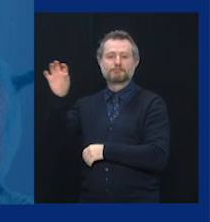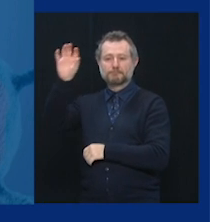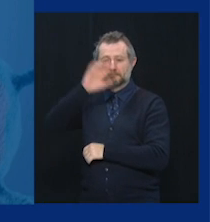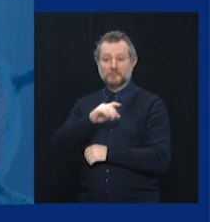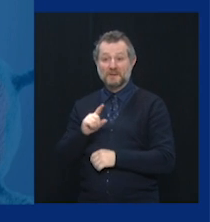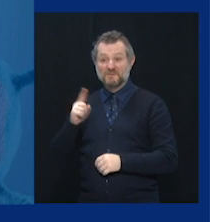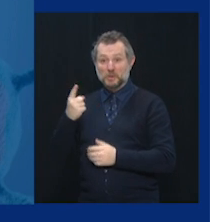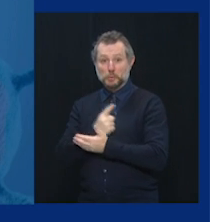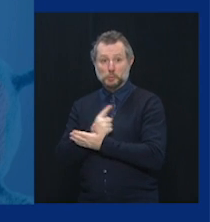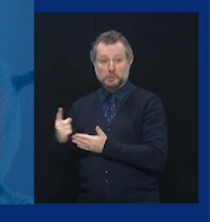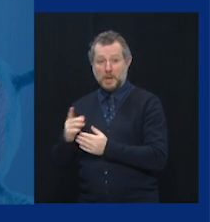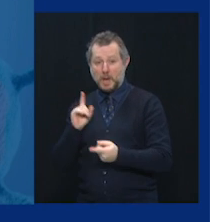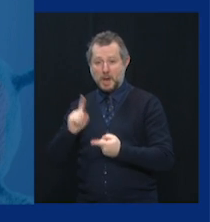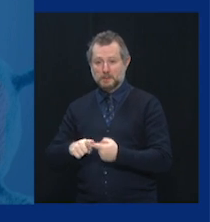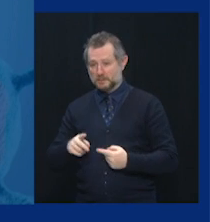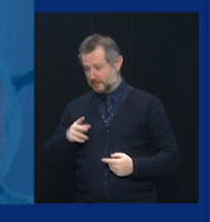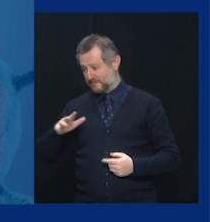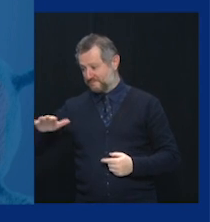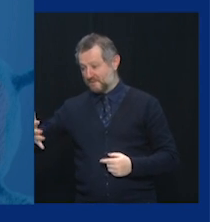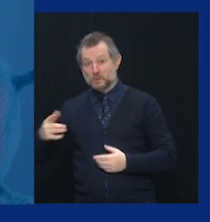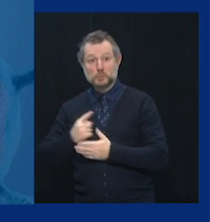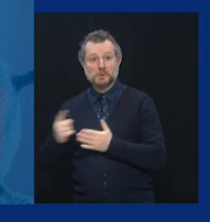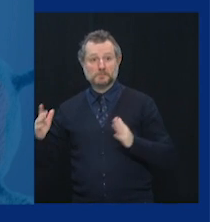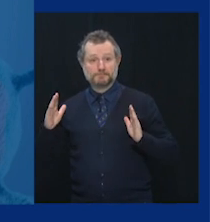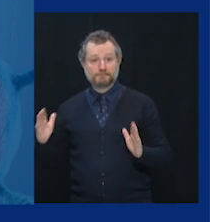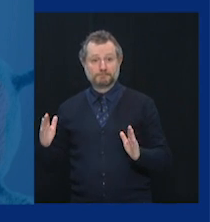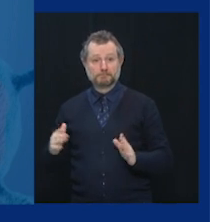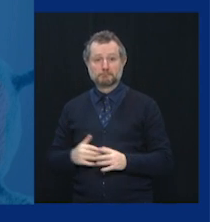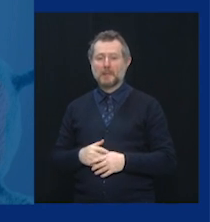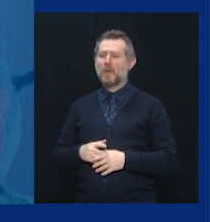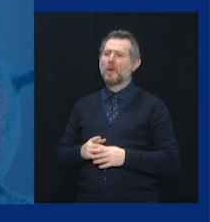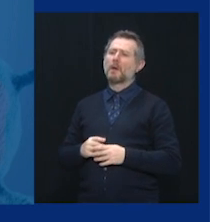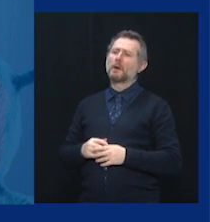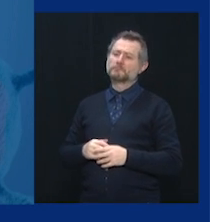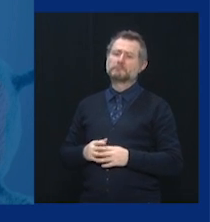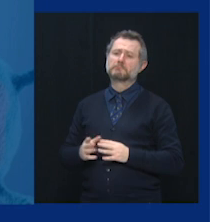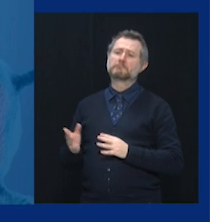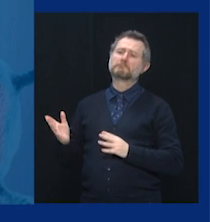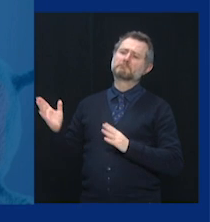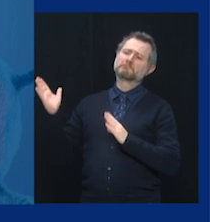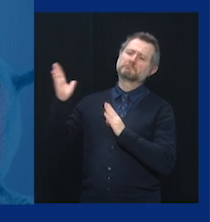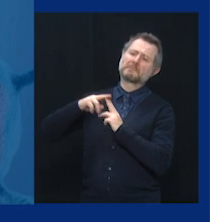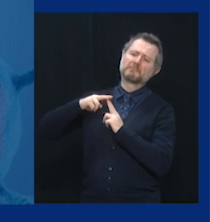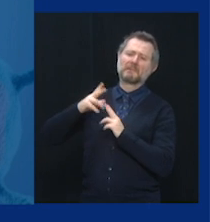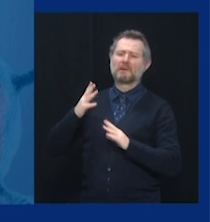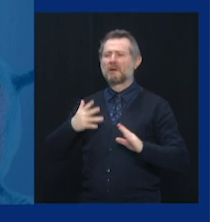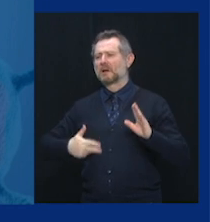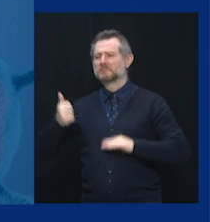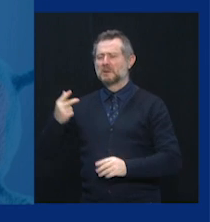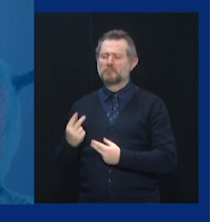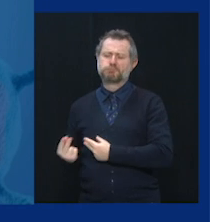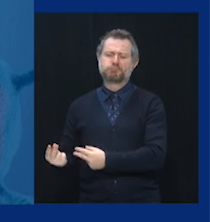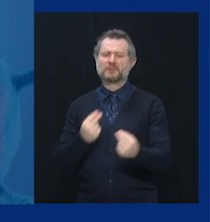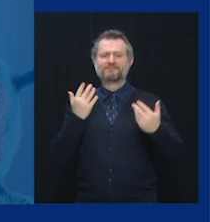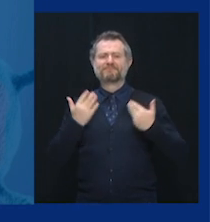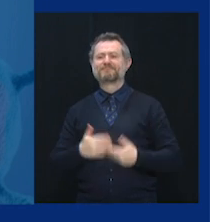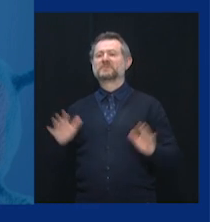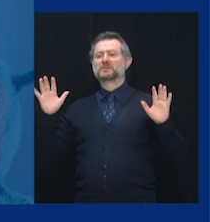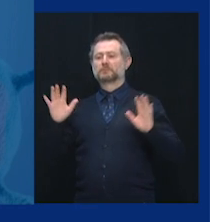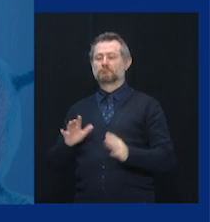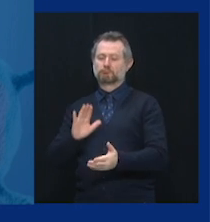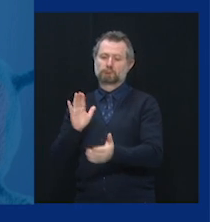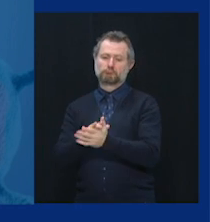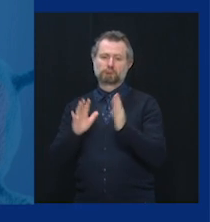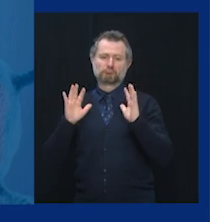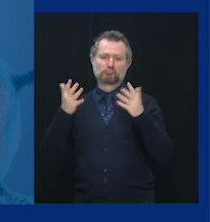through 5. Best, highest level of vaccination rate, kudos,